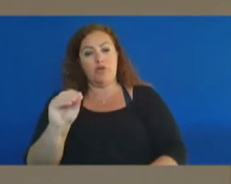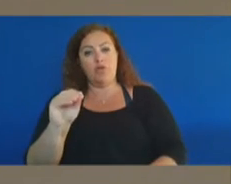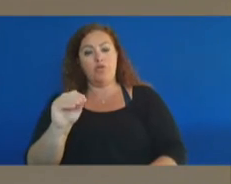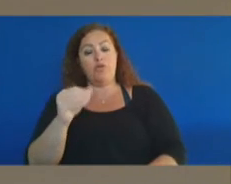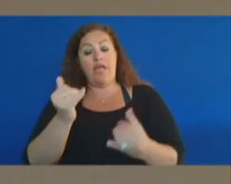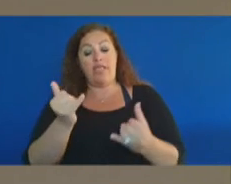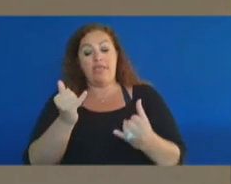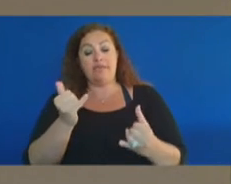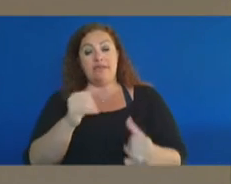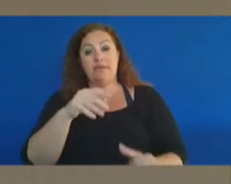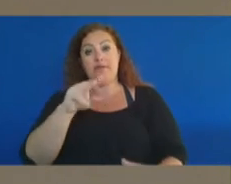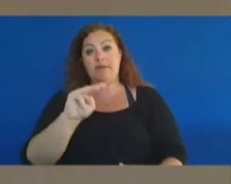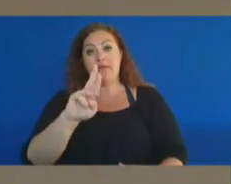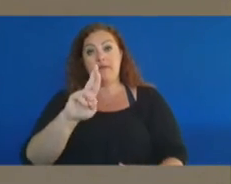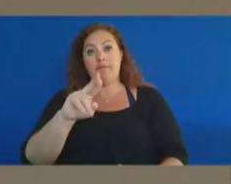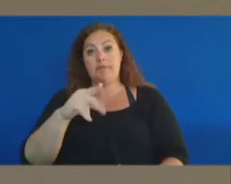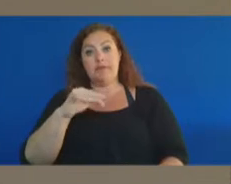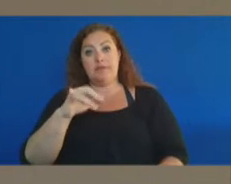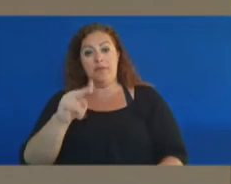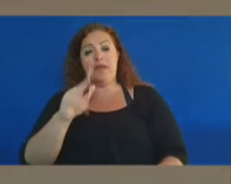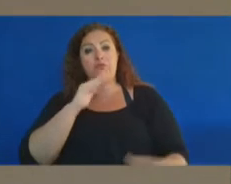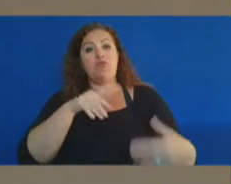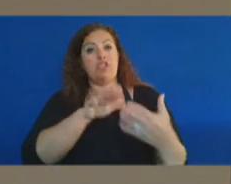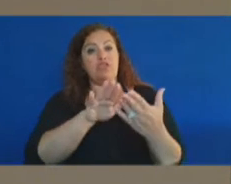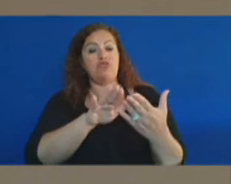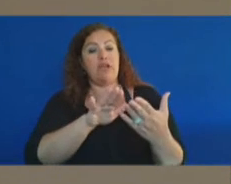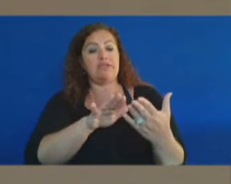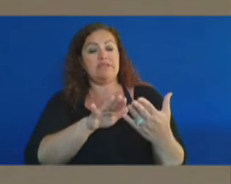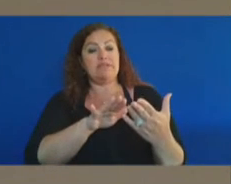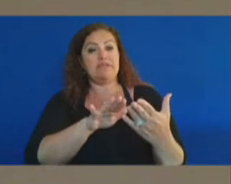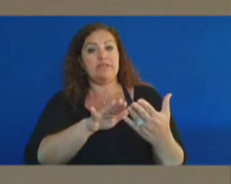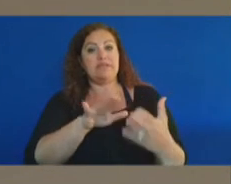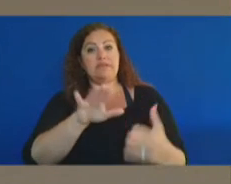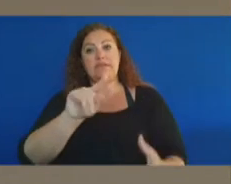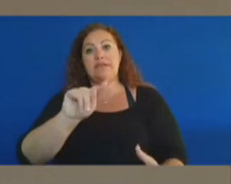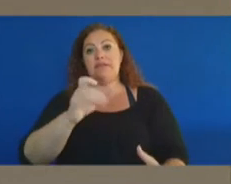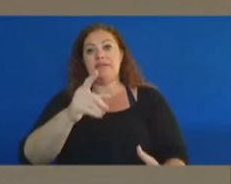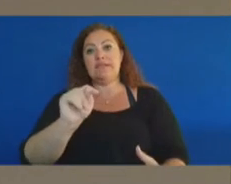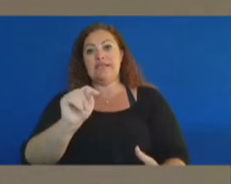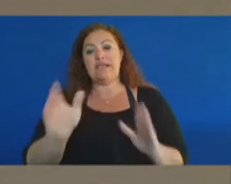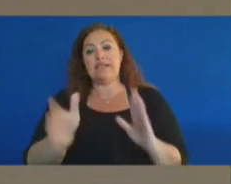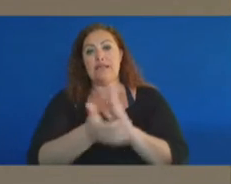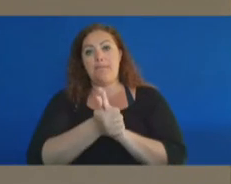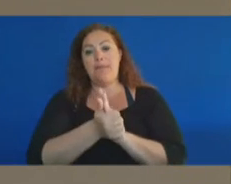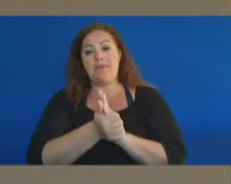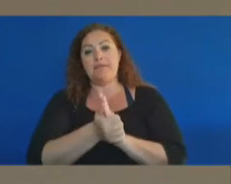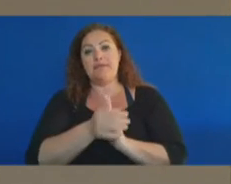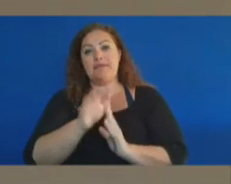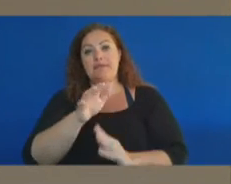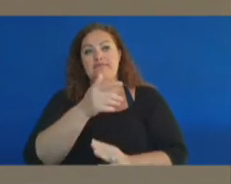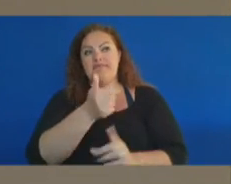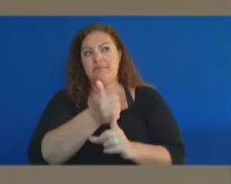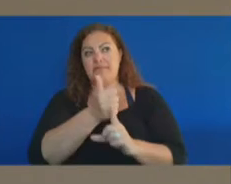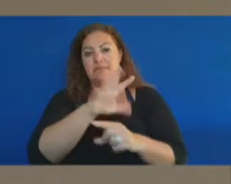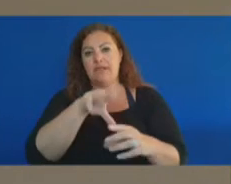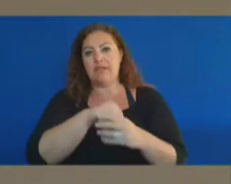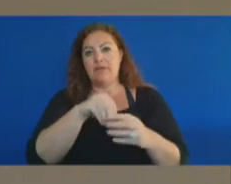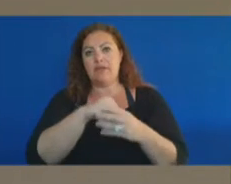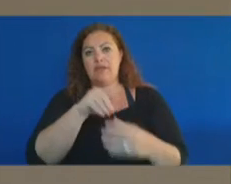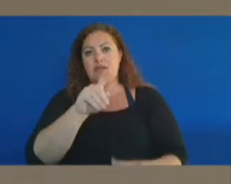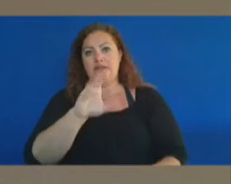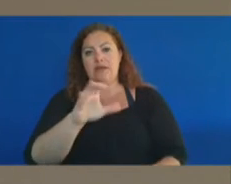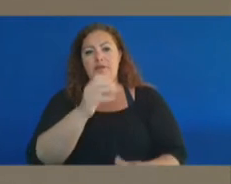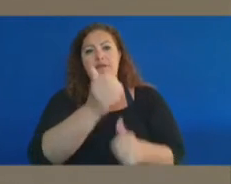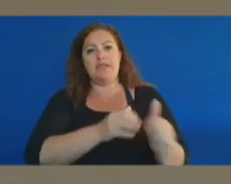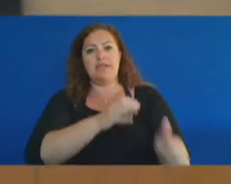time Mr Patton is going to address the um text amendments to that were included in the document that each council